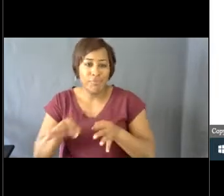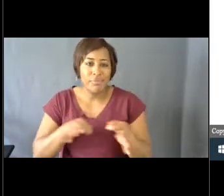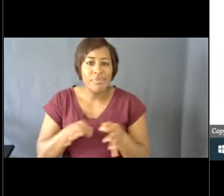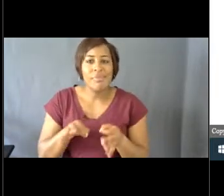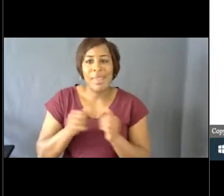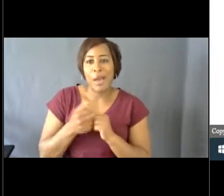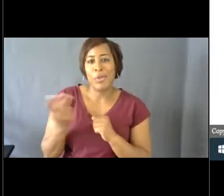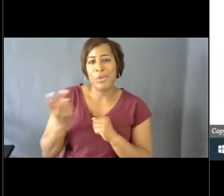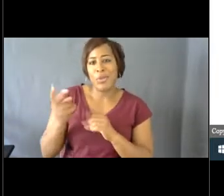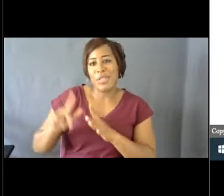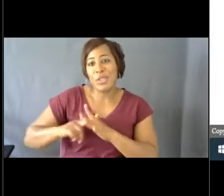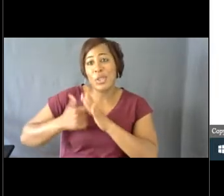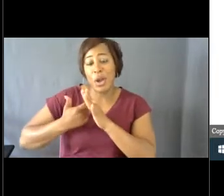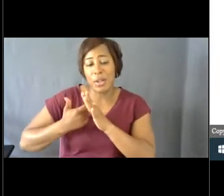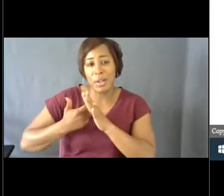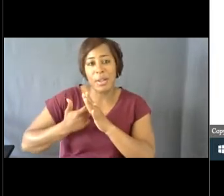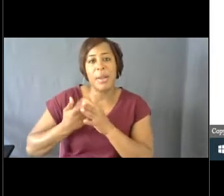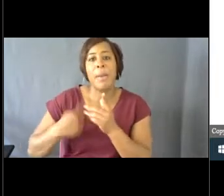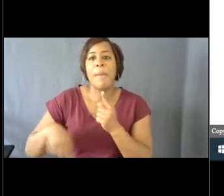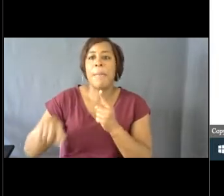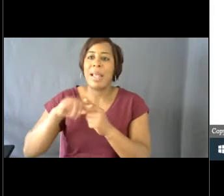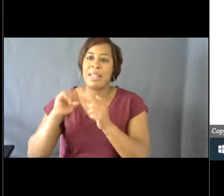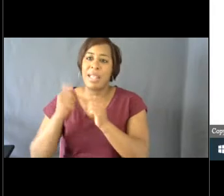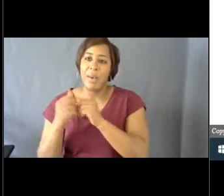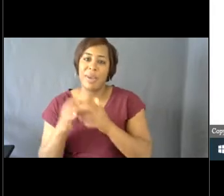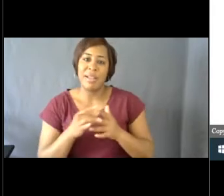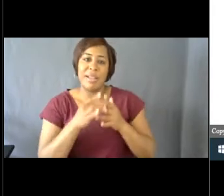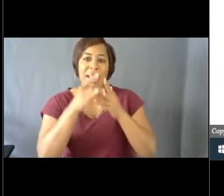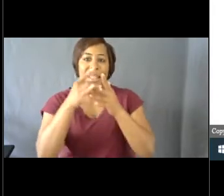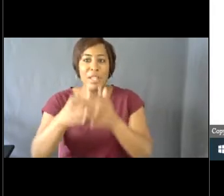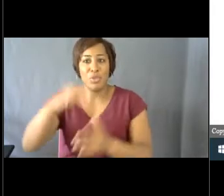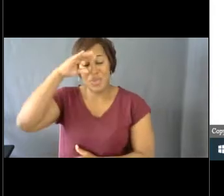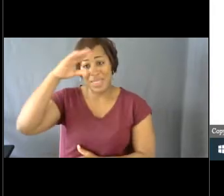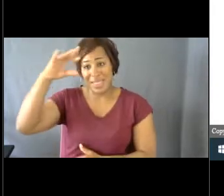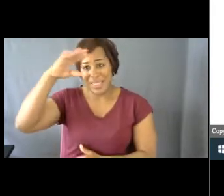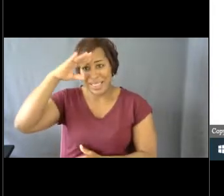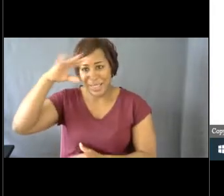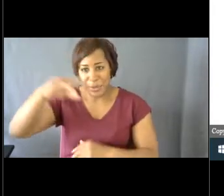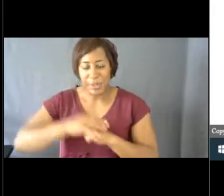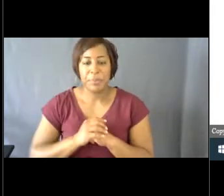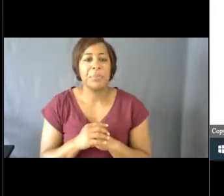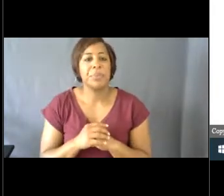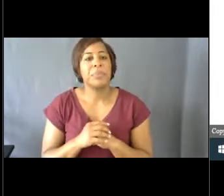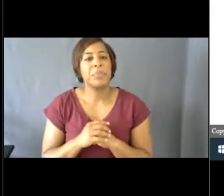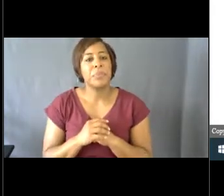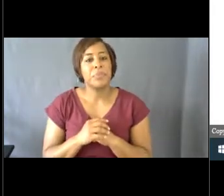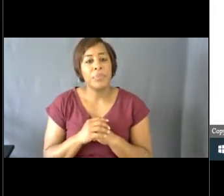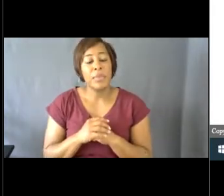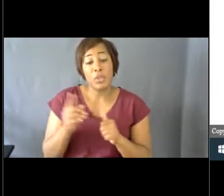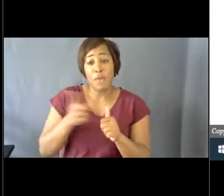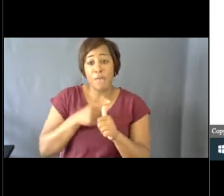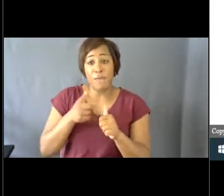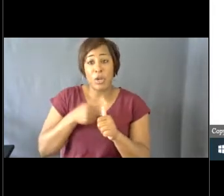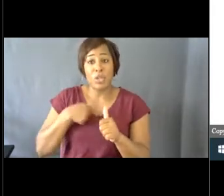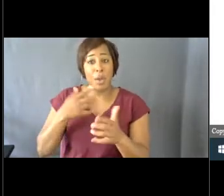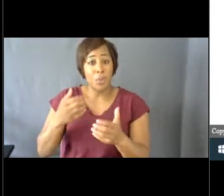got started with that, and then how that segued into the theoretical realm. And so I wanted to first acknowledge